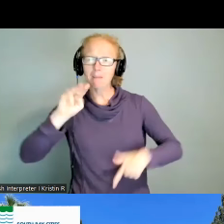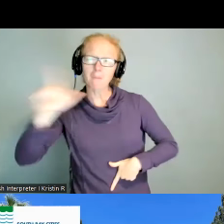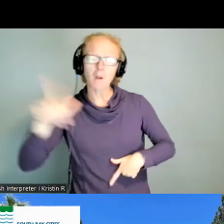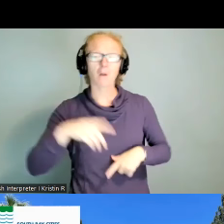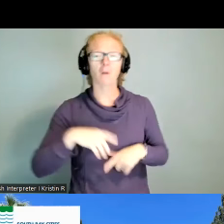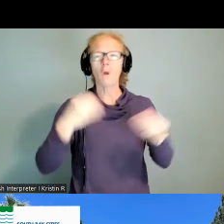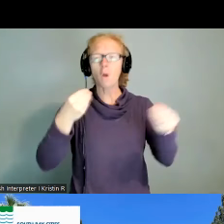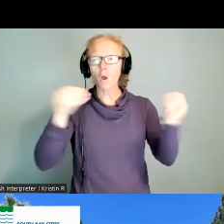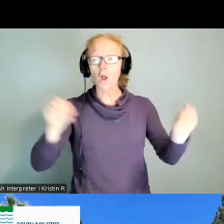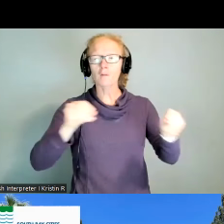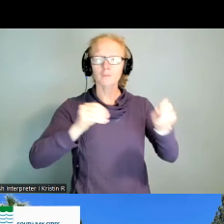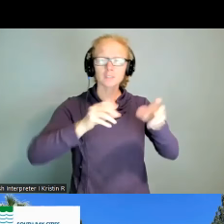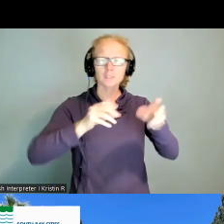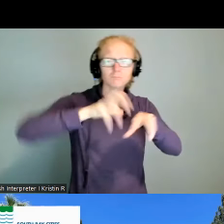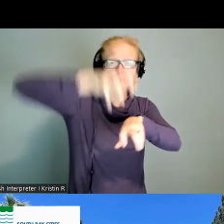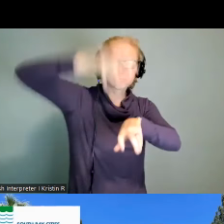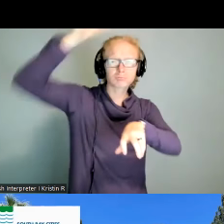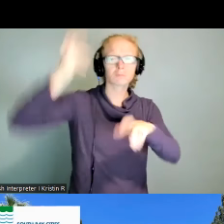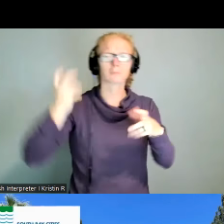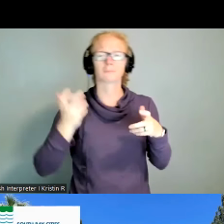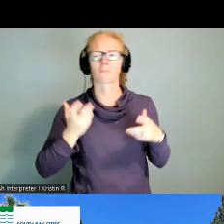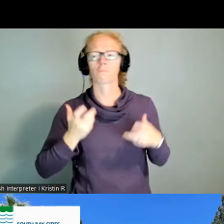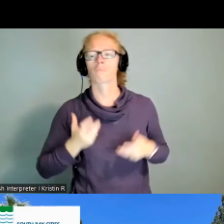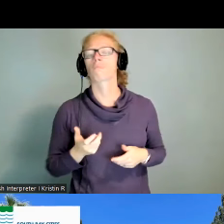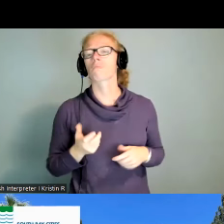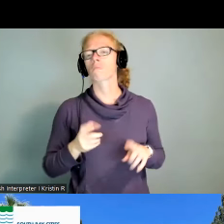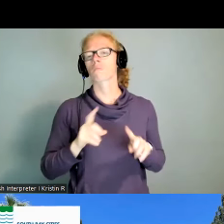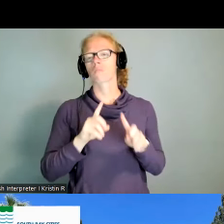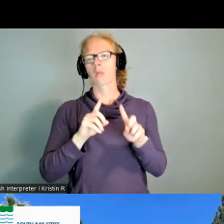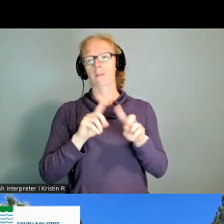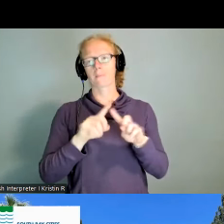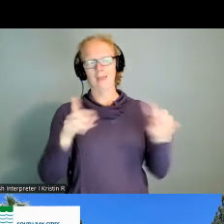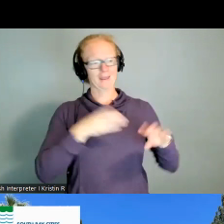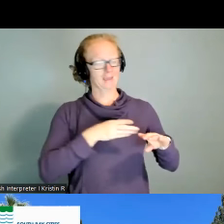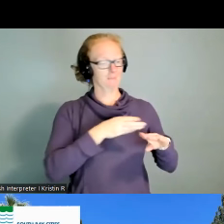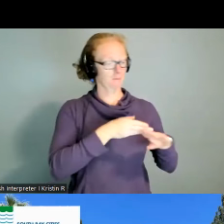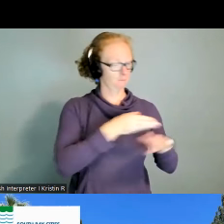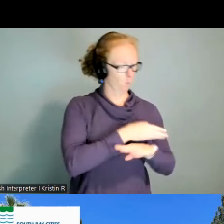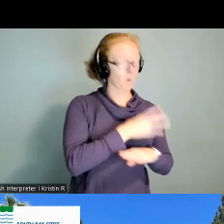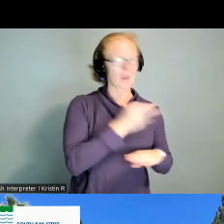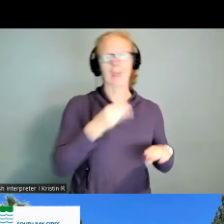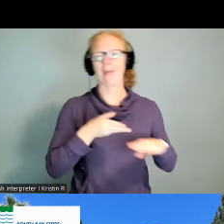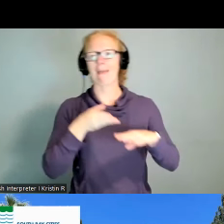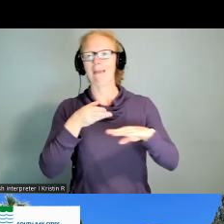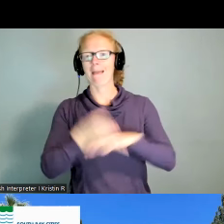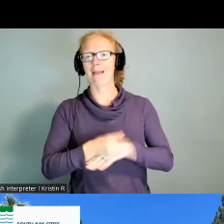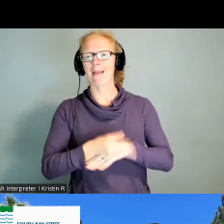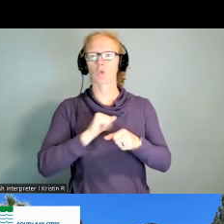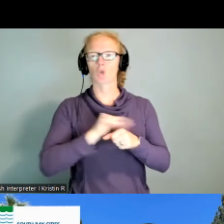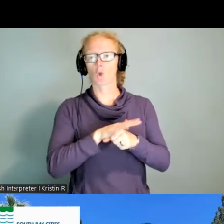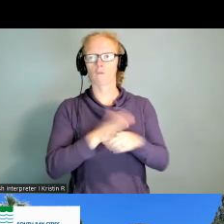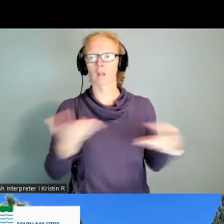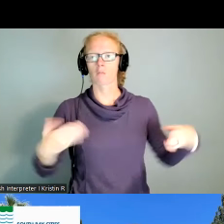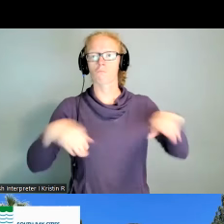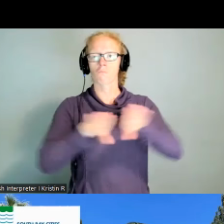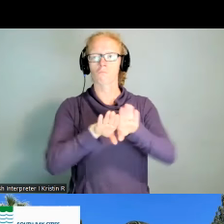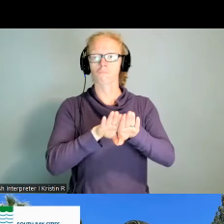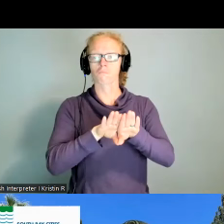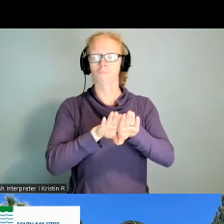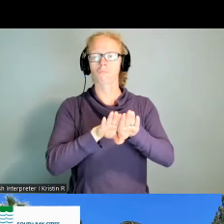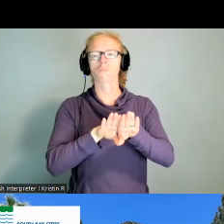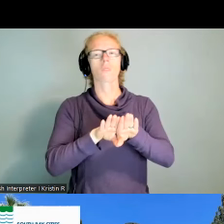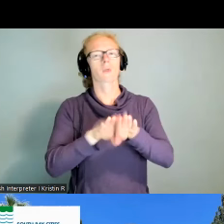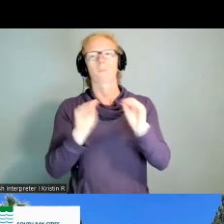and so forth. Even before, but especially after COVID closures, consumers have been shifting to